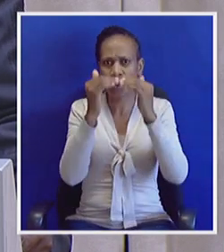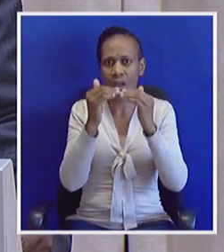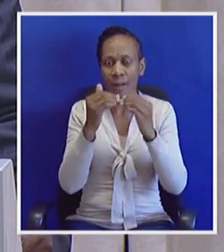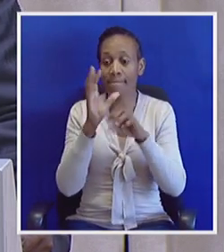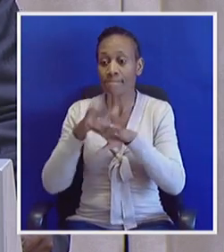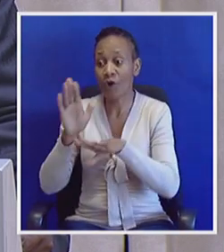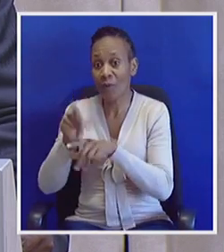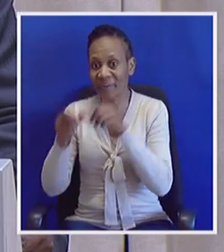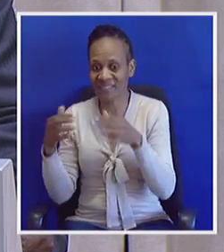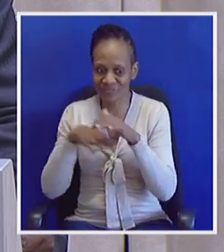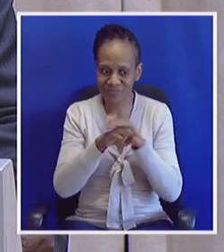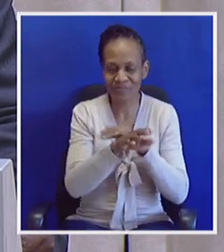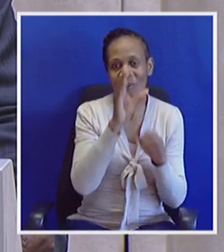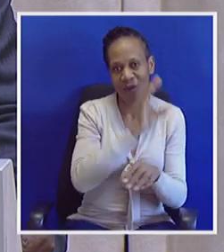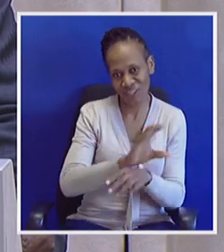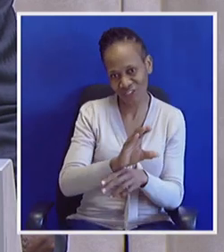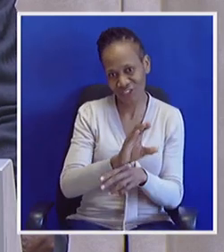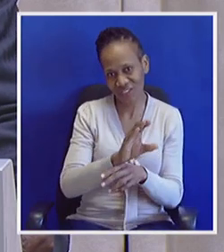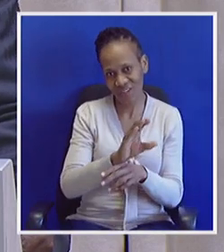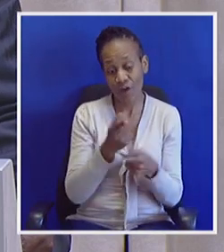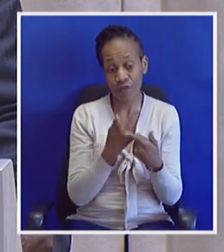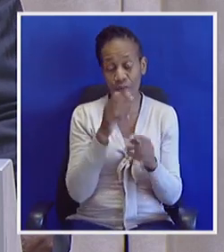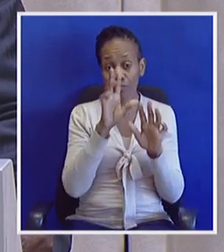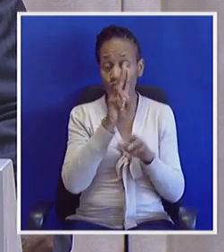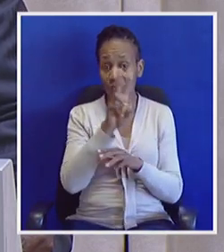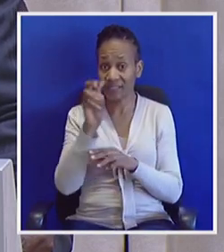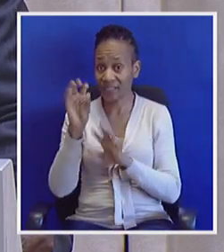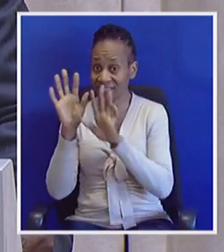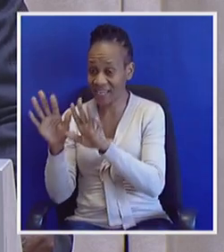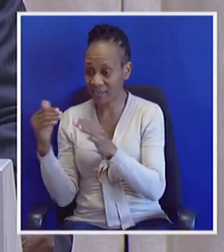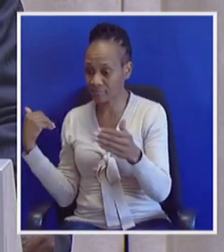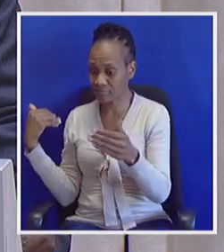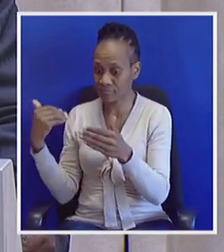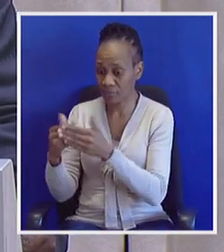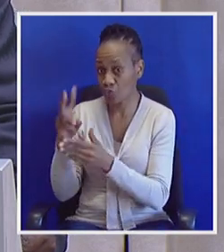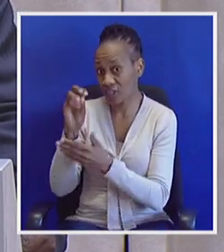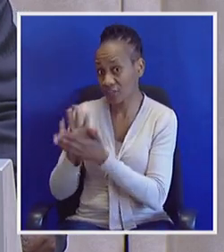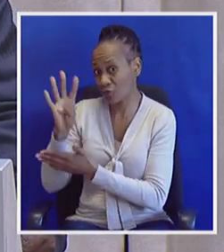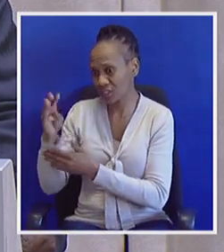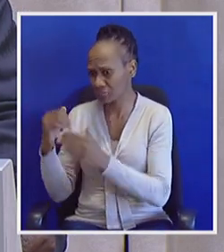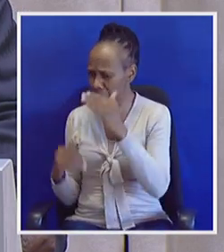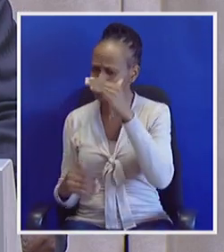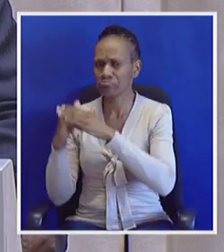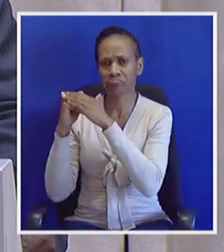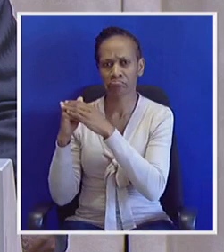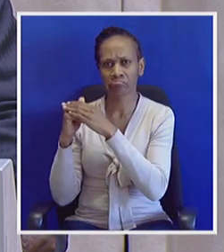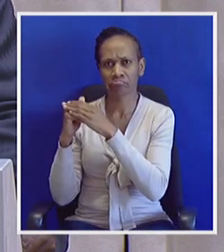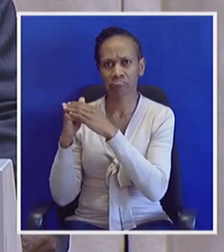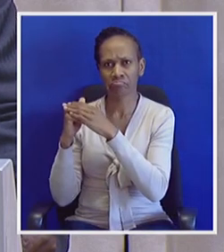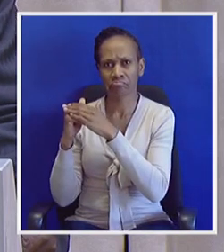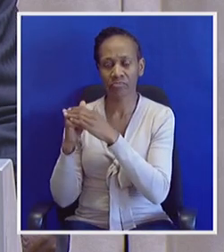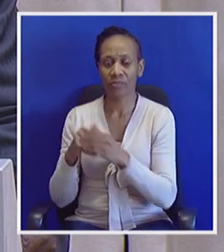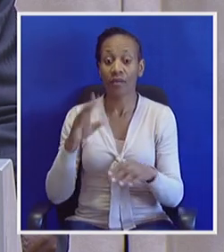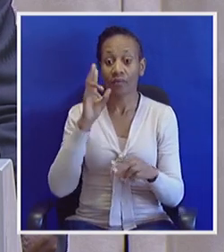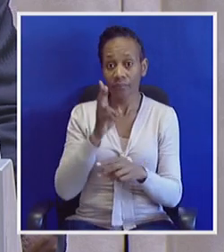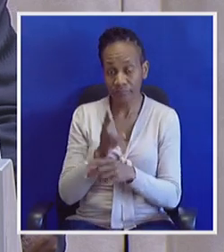enrollments. This has doubled between 2010 and 2014. There has also been an